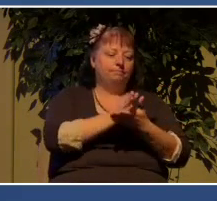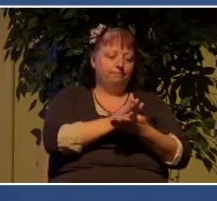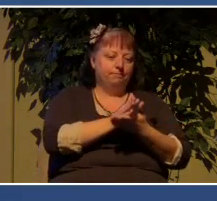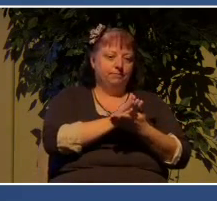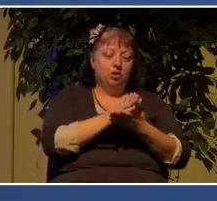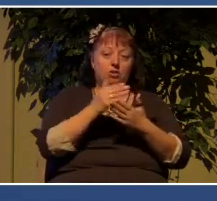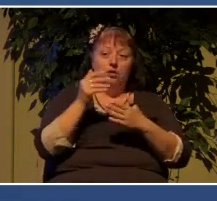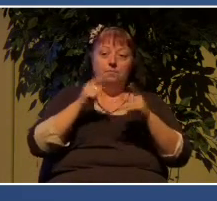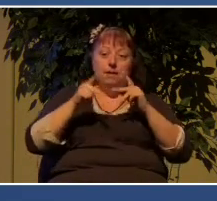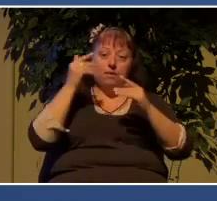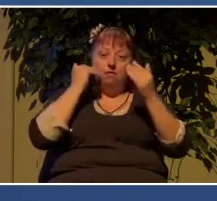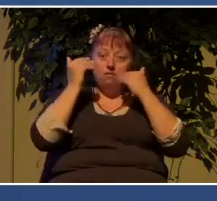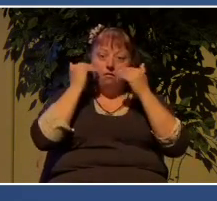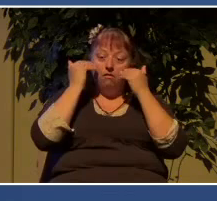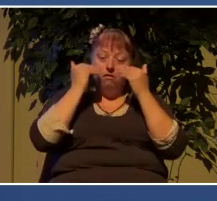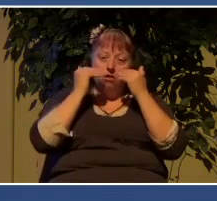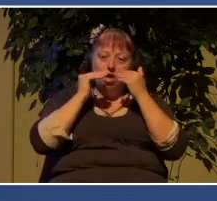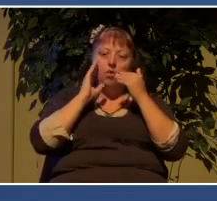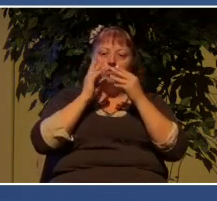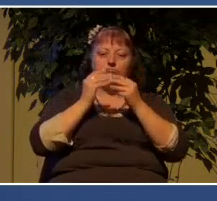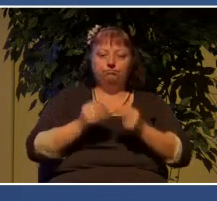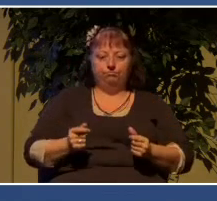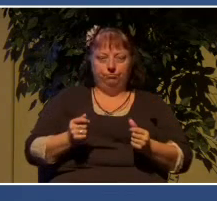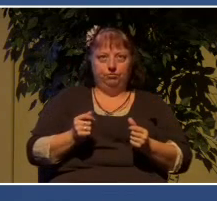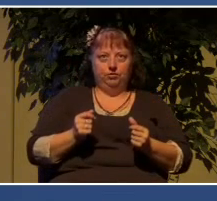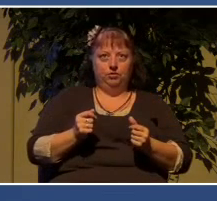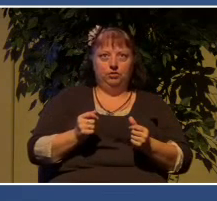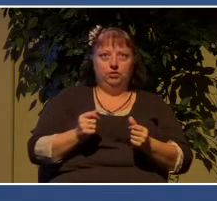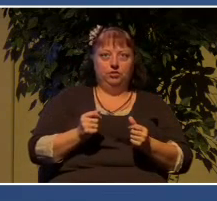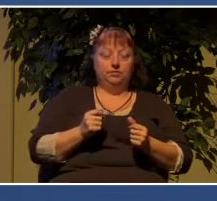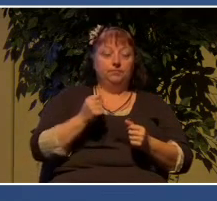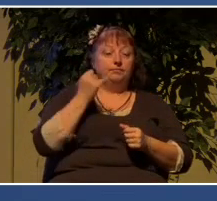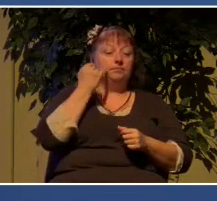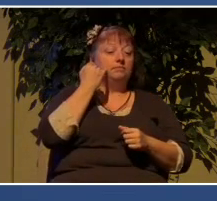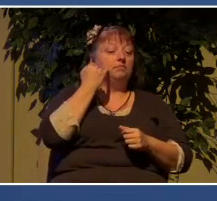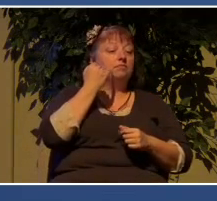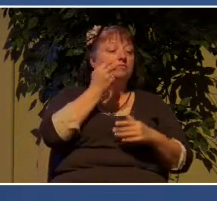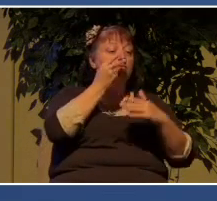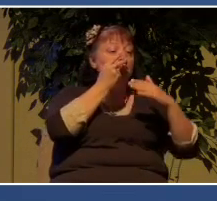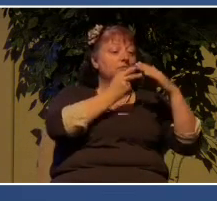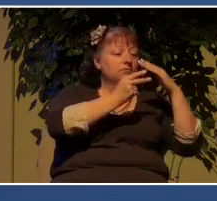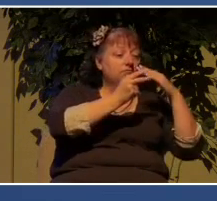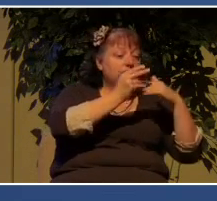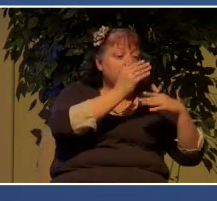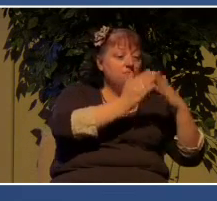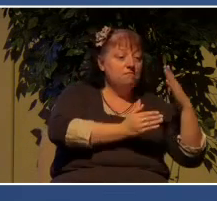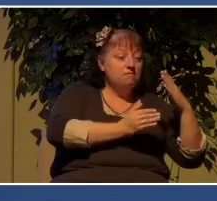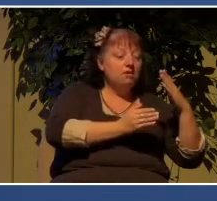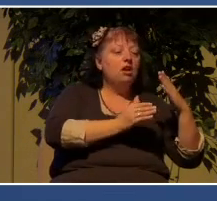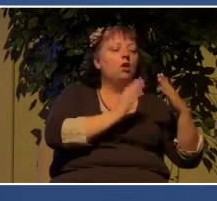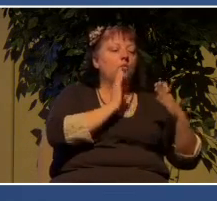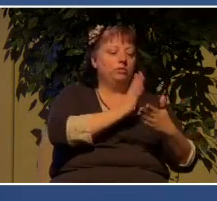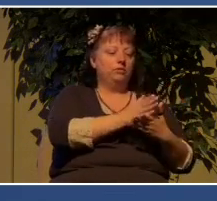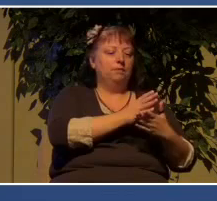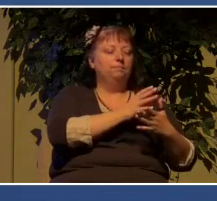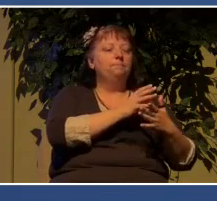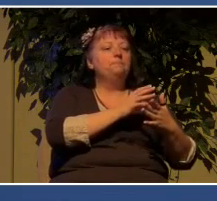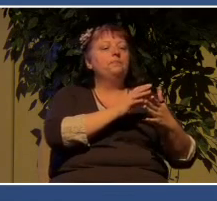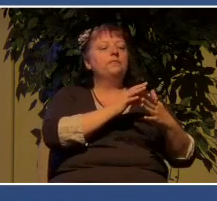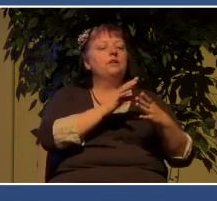will pass away. For we know in part and we prophesy in part. But when perfection comes,